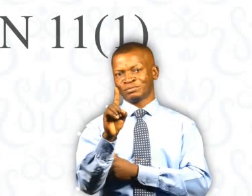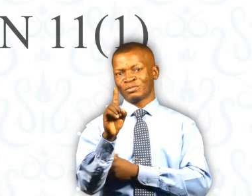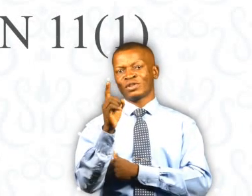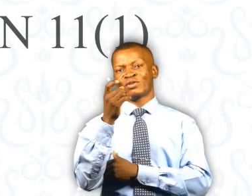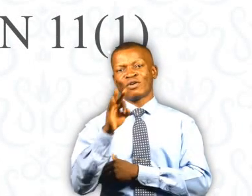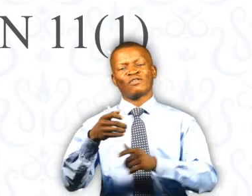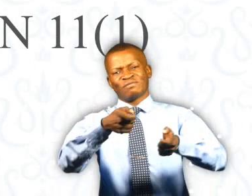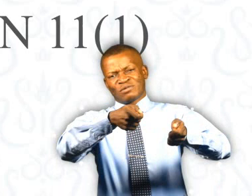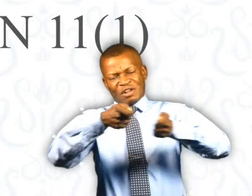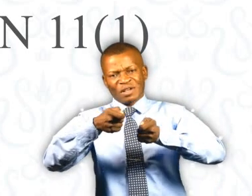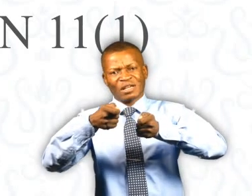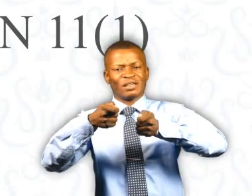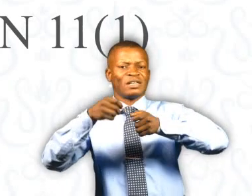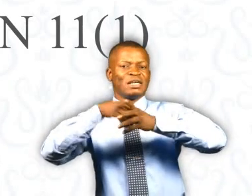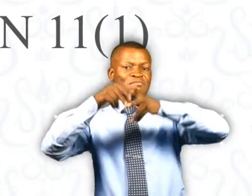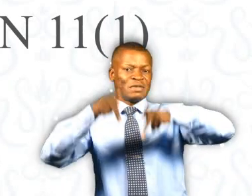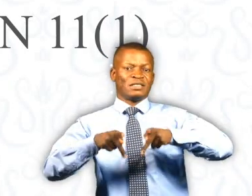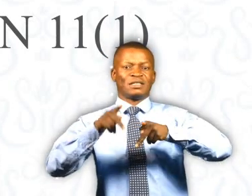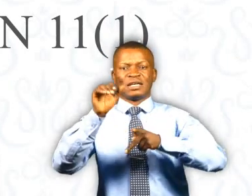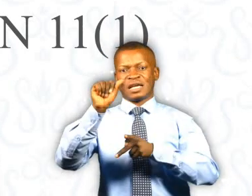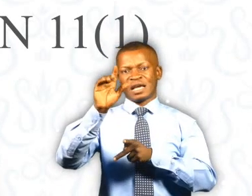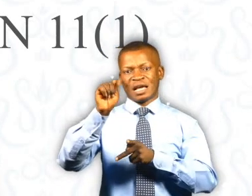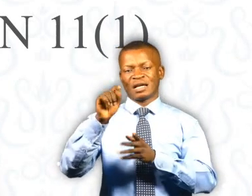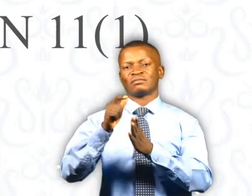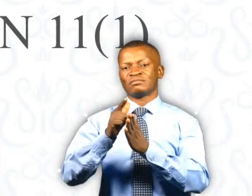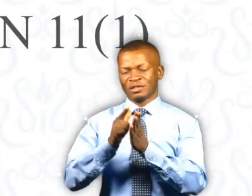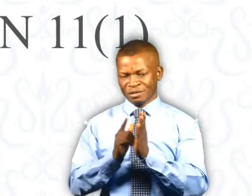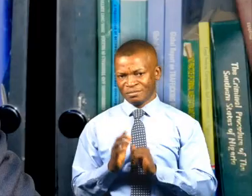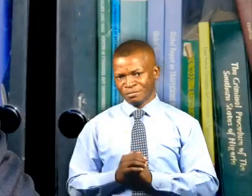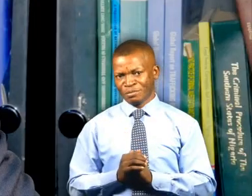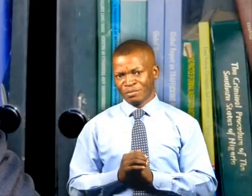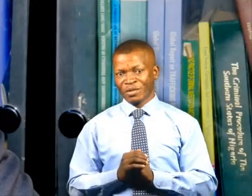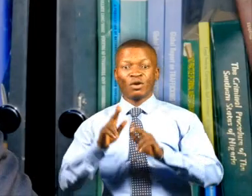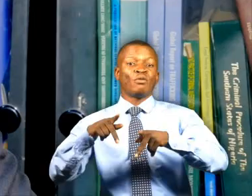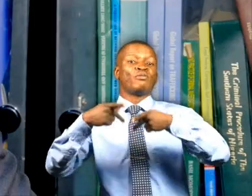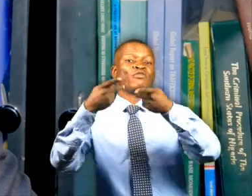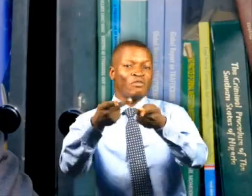11(1), subsection 2 of the Trafficking in Person Act